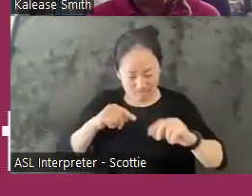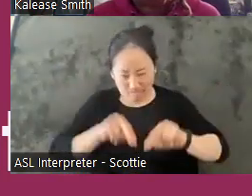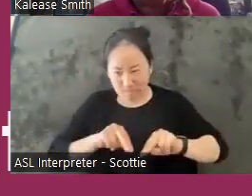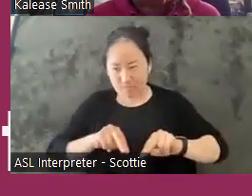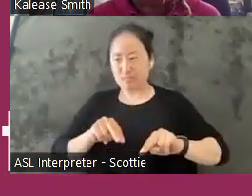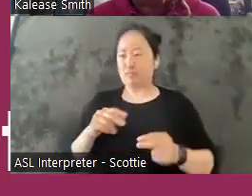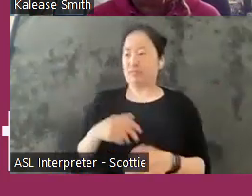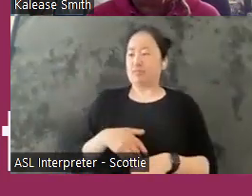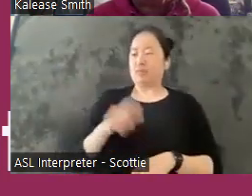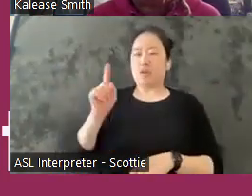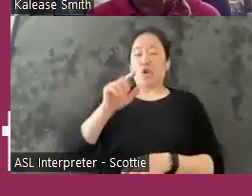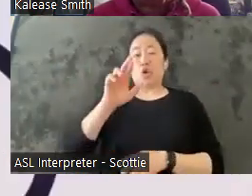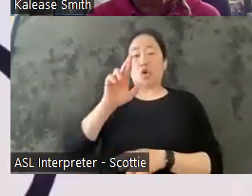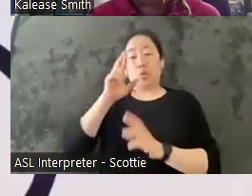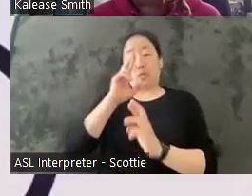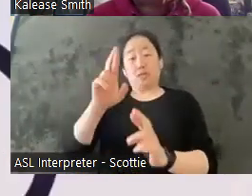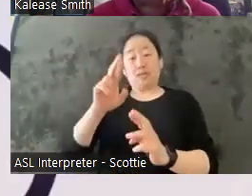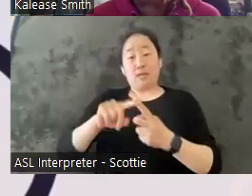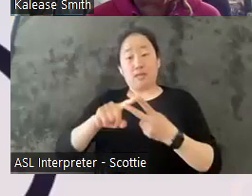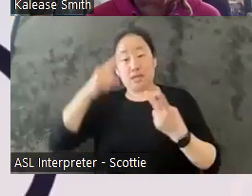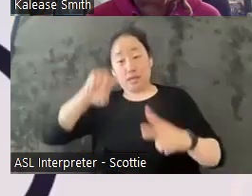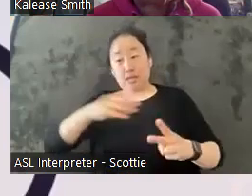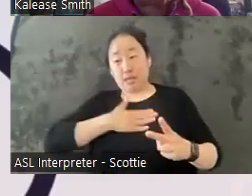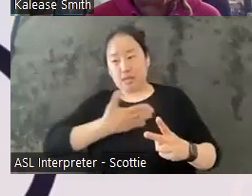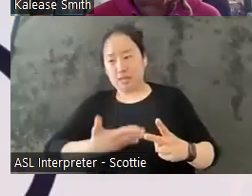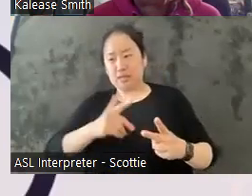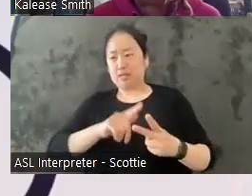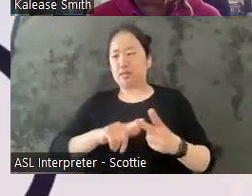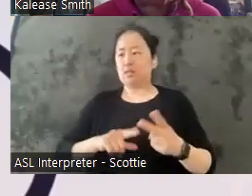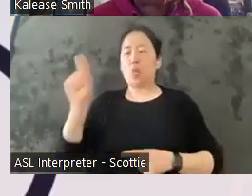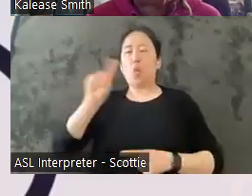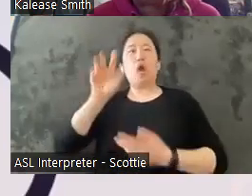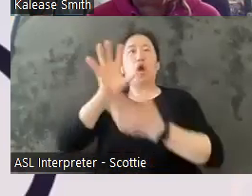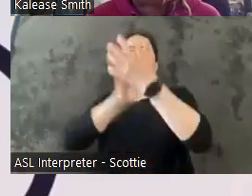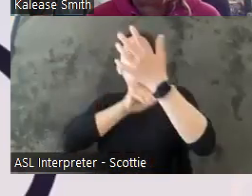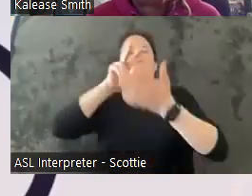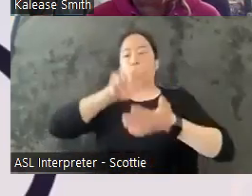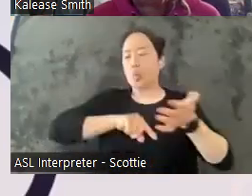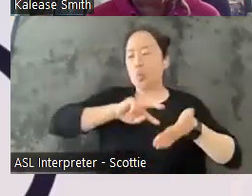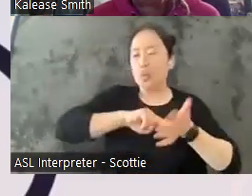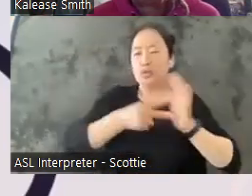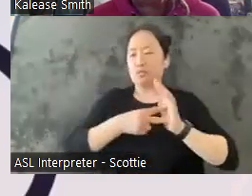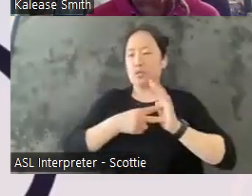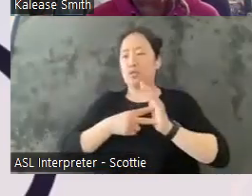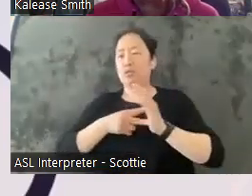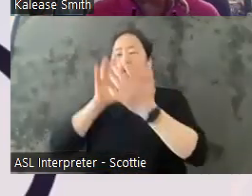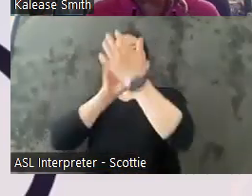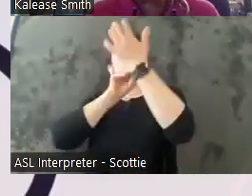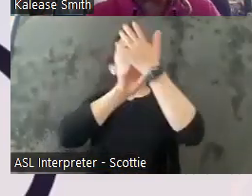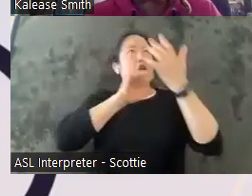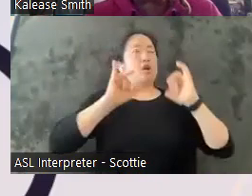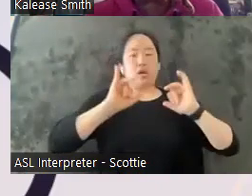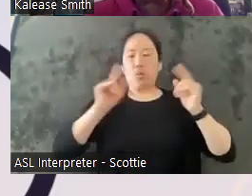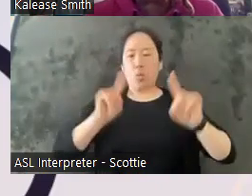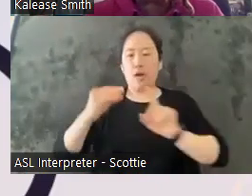what it teaches us. So we're going to start by taking some time in the chat. Now that we all have a common understanding of consent, we can